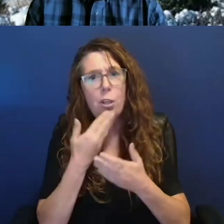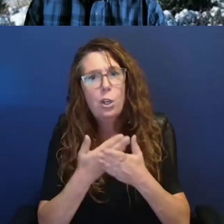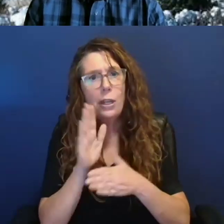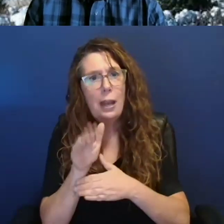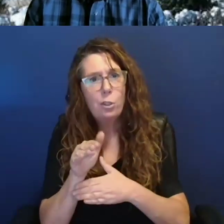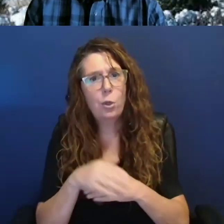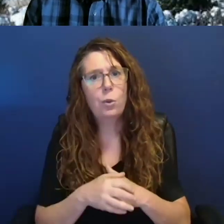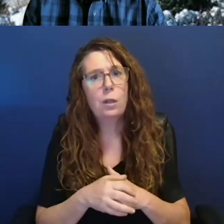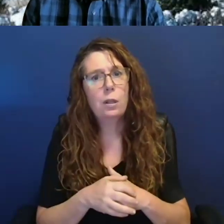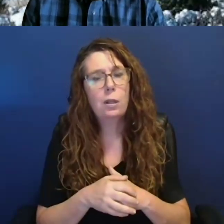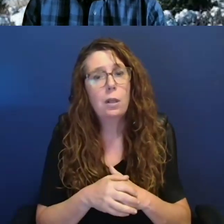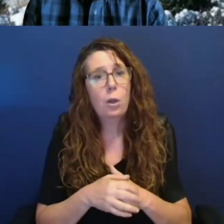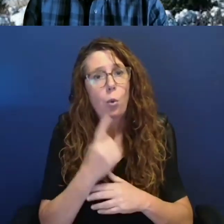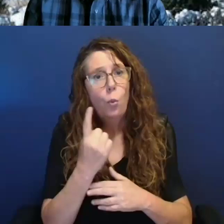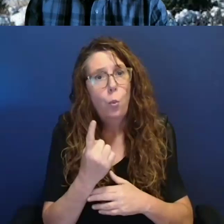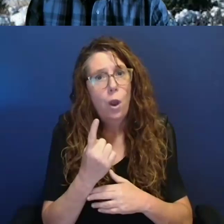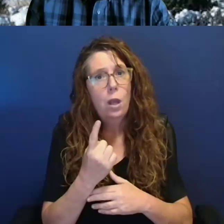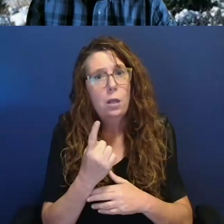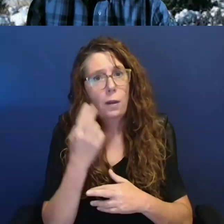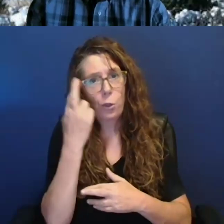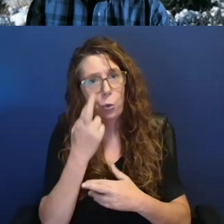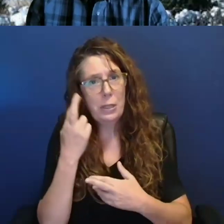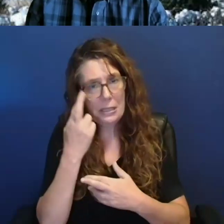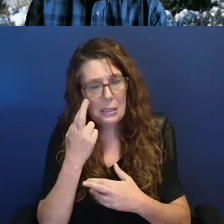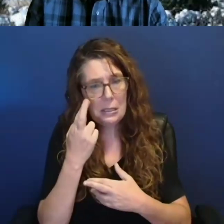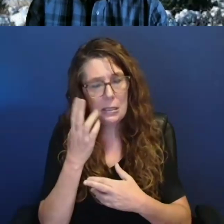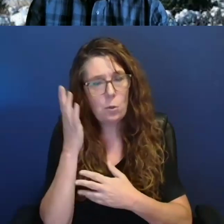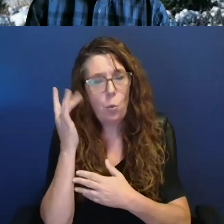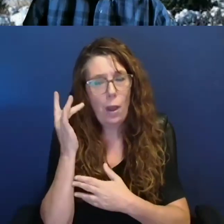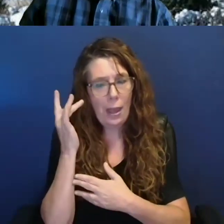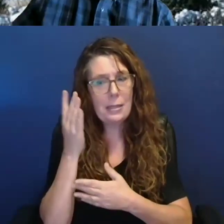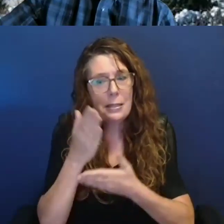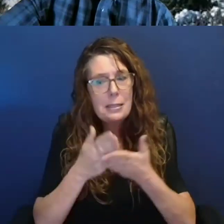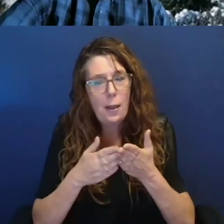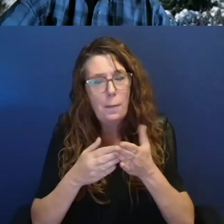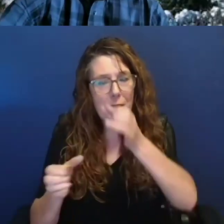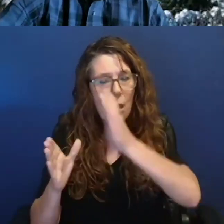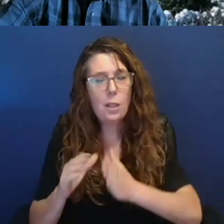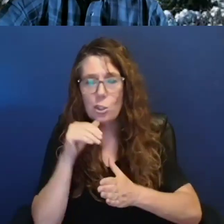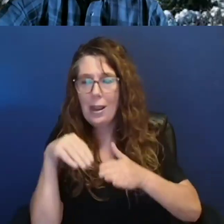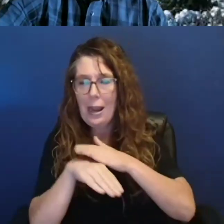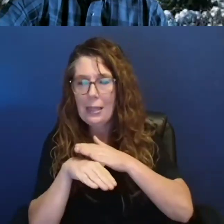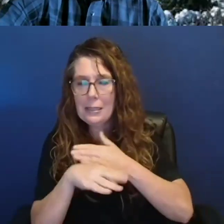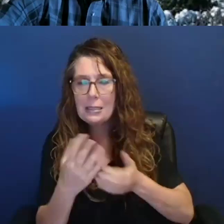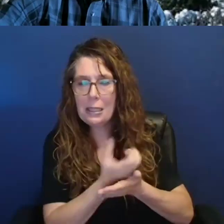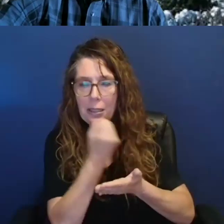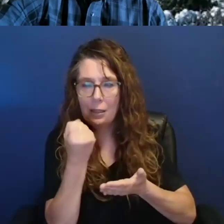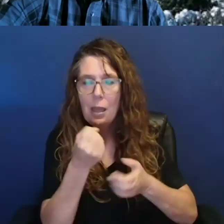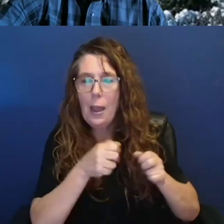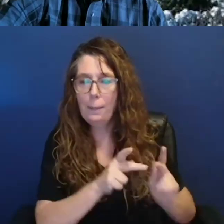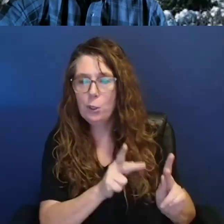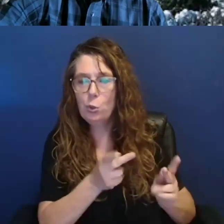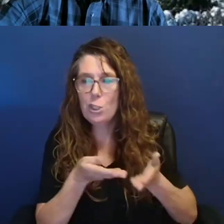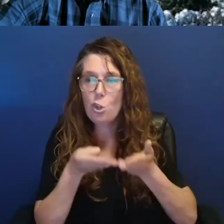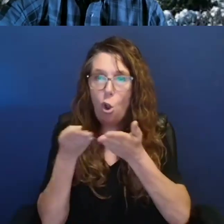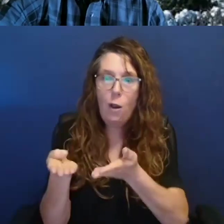everyone. One of the reasons why some scholars are not accessing the opportunities